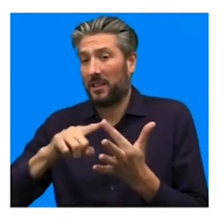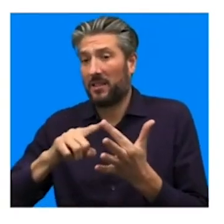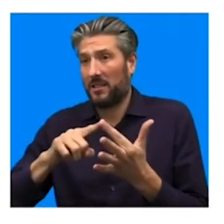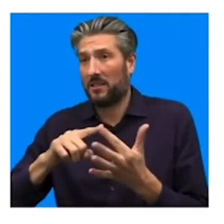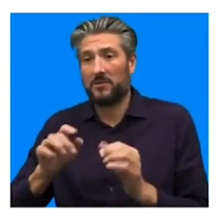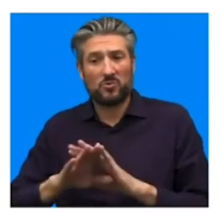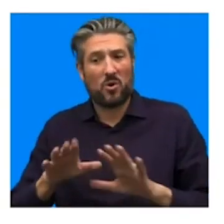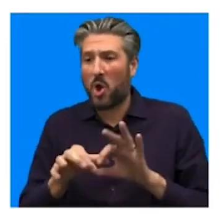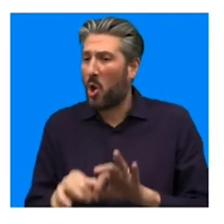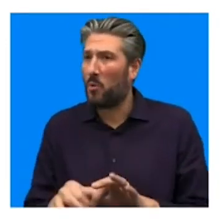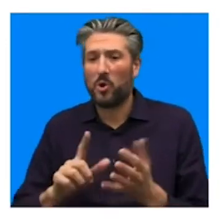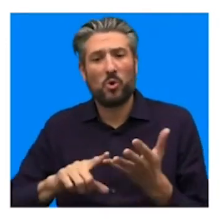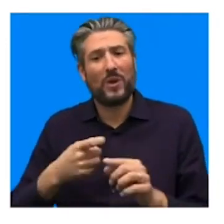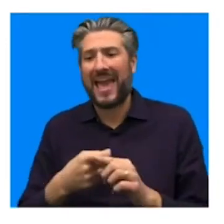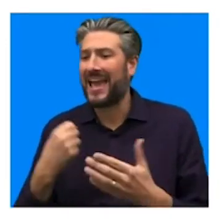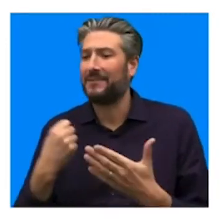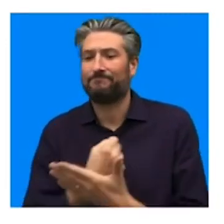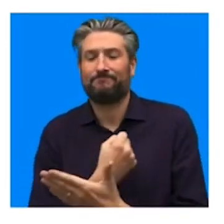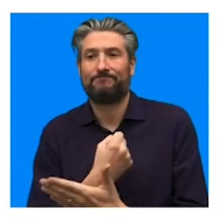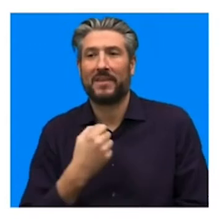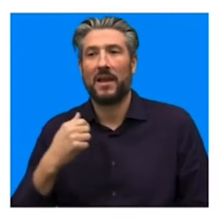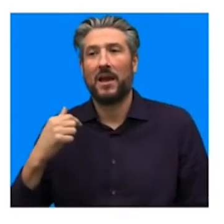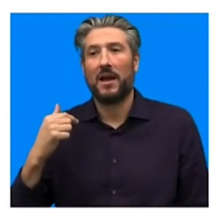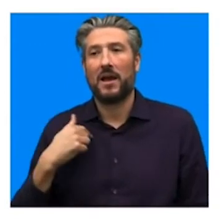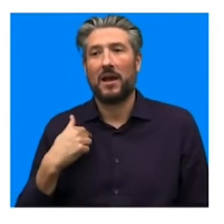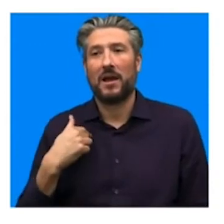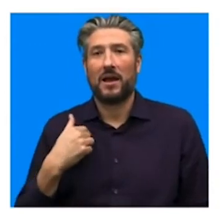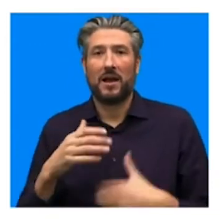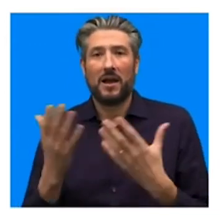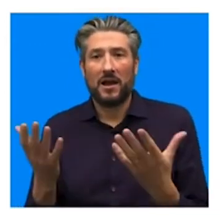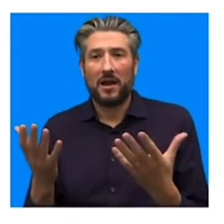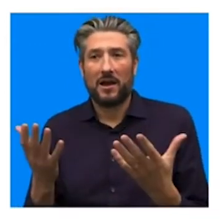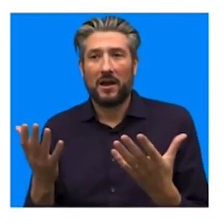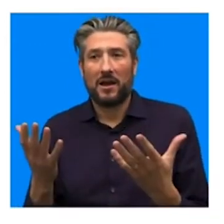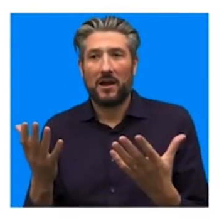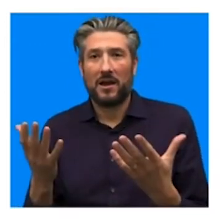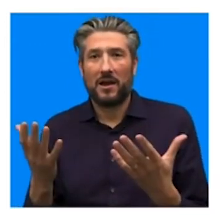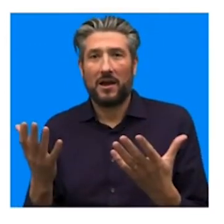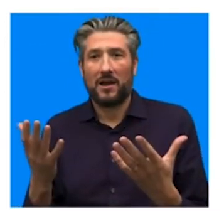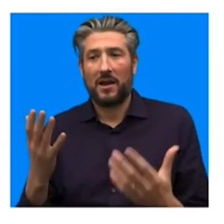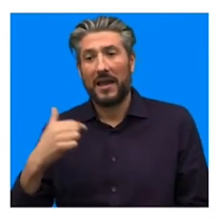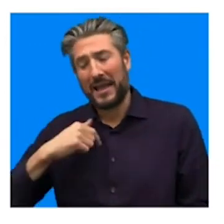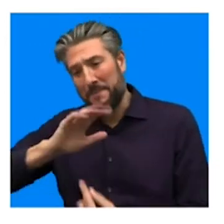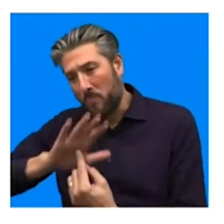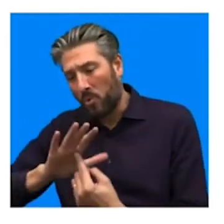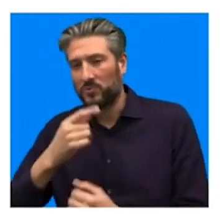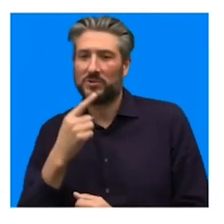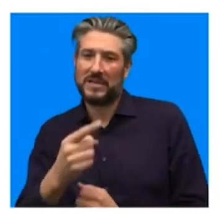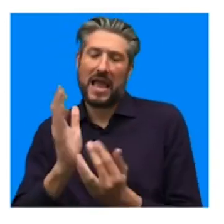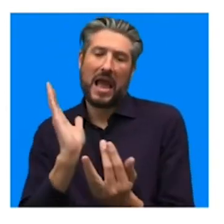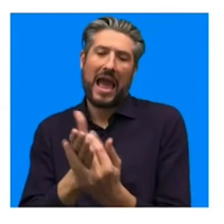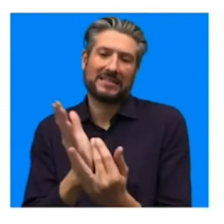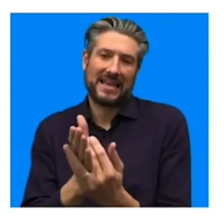that, well, COVID has shone a light on how important accessibility is. It is a